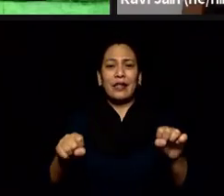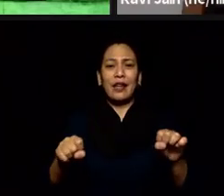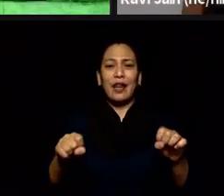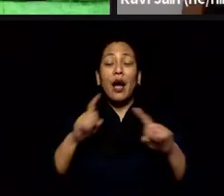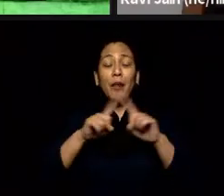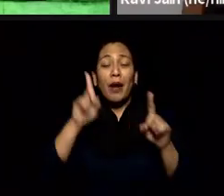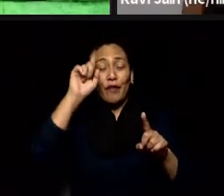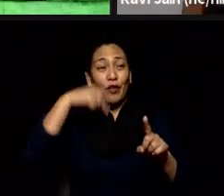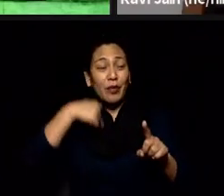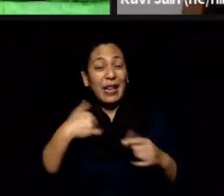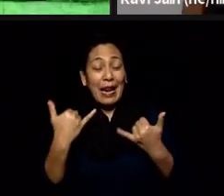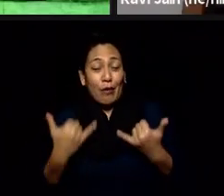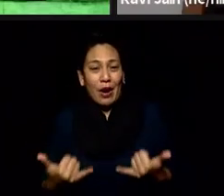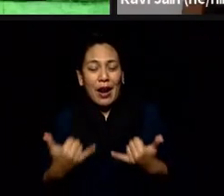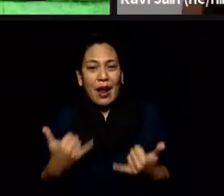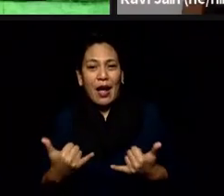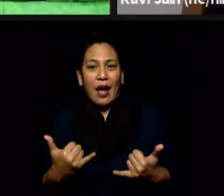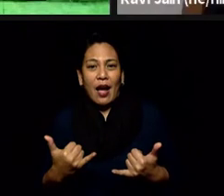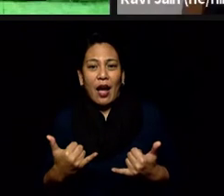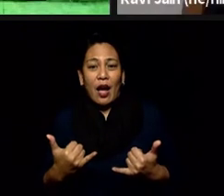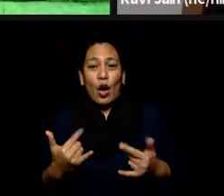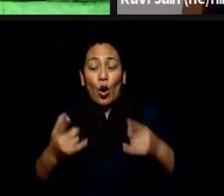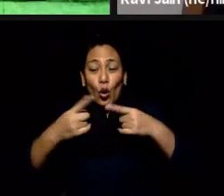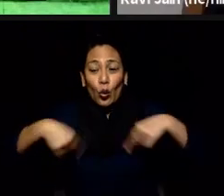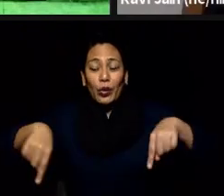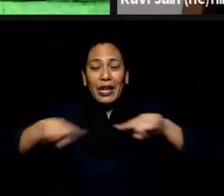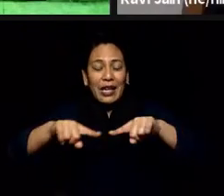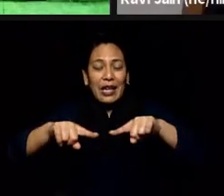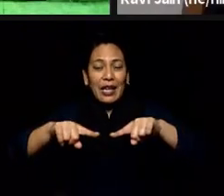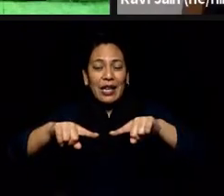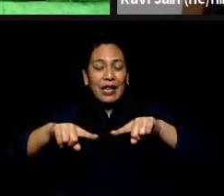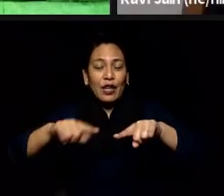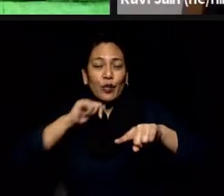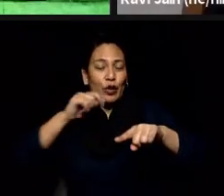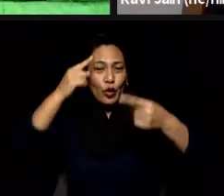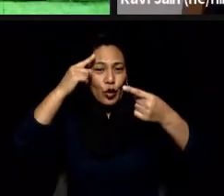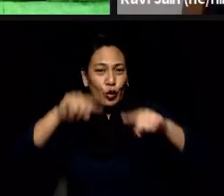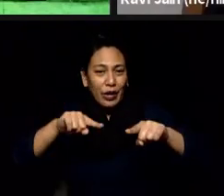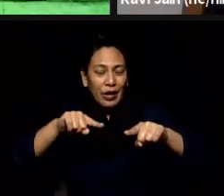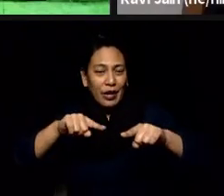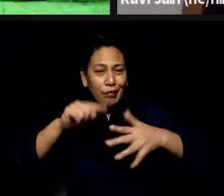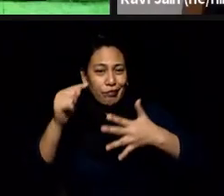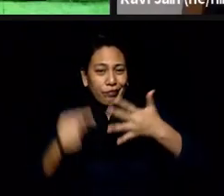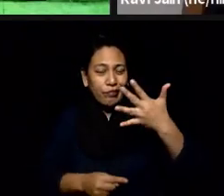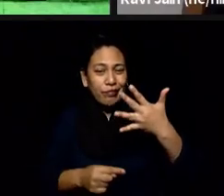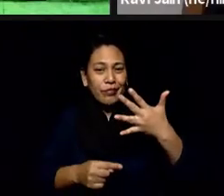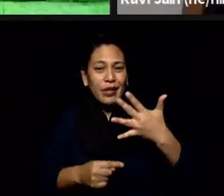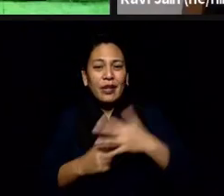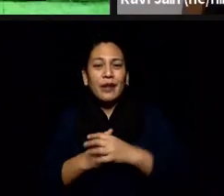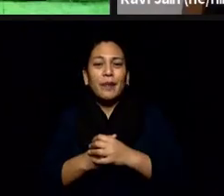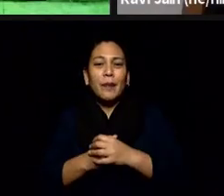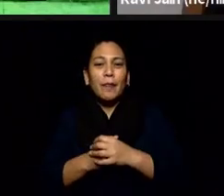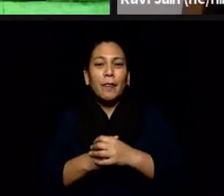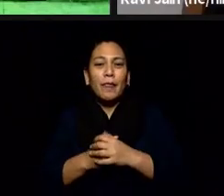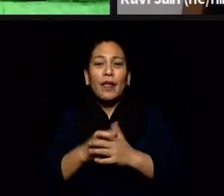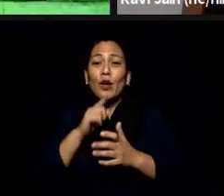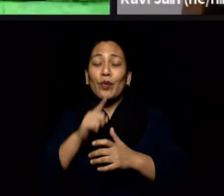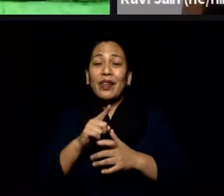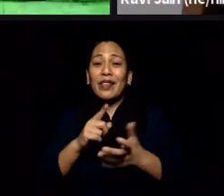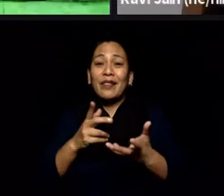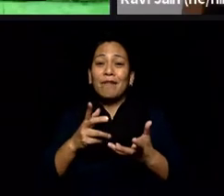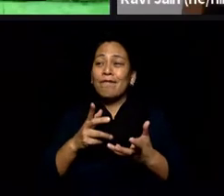have in this moment is we don't agree on the small things. Mm. We don't agree on how upsetting it